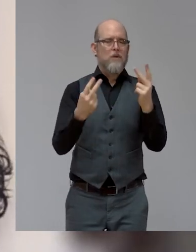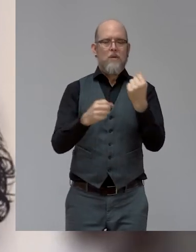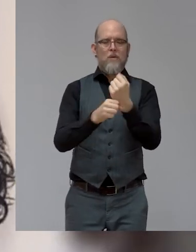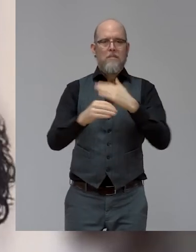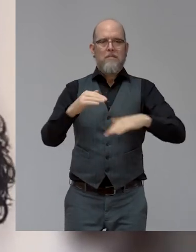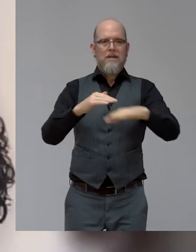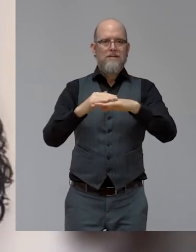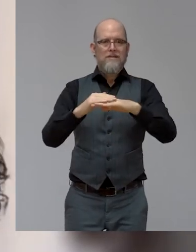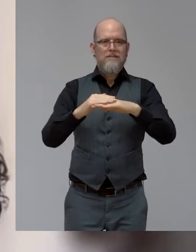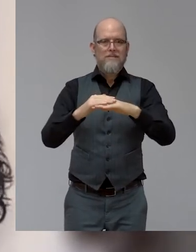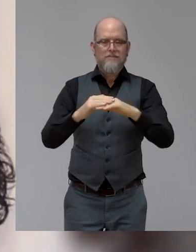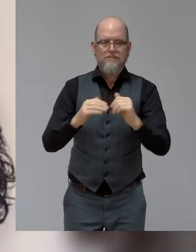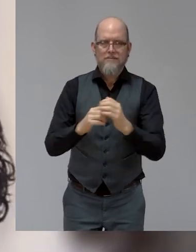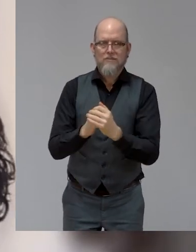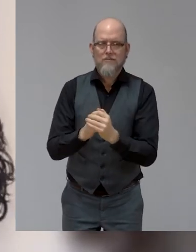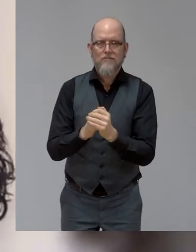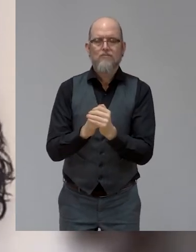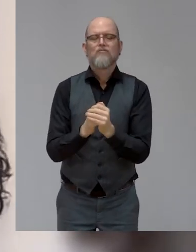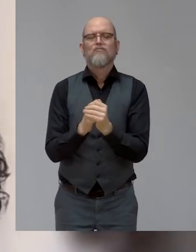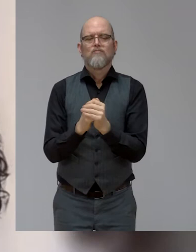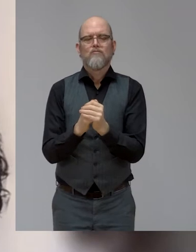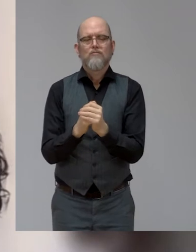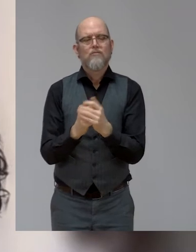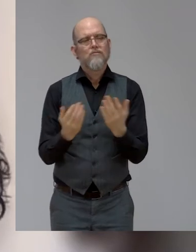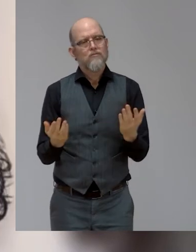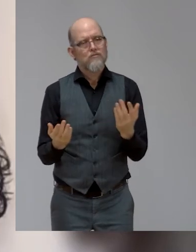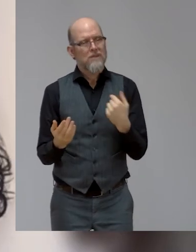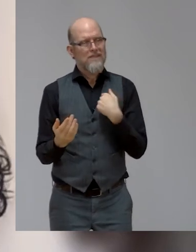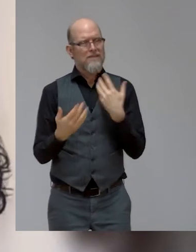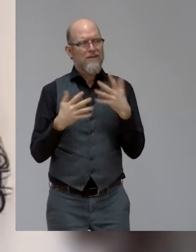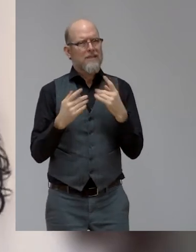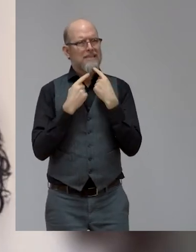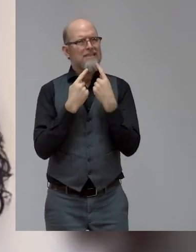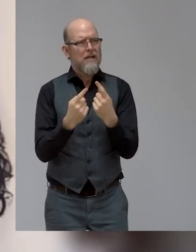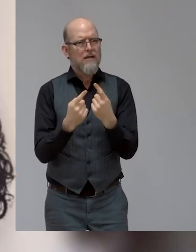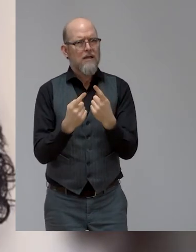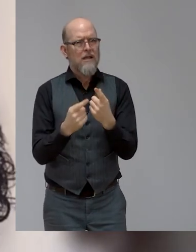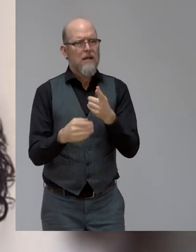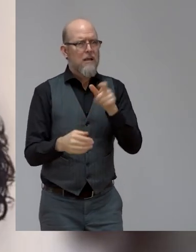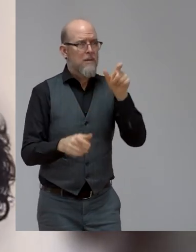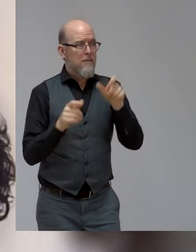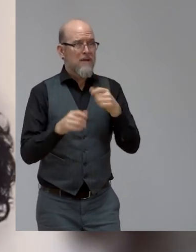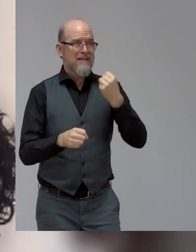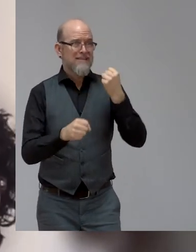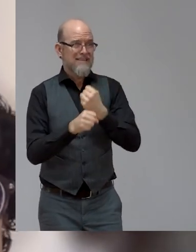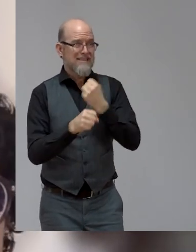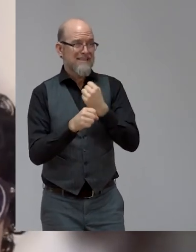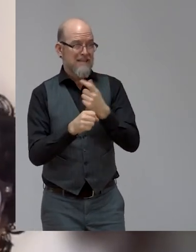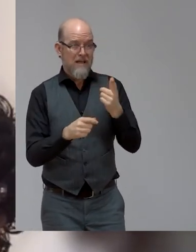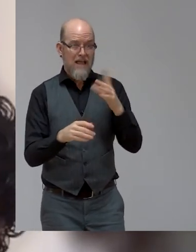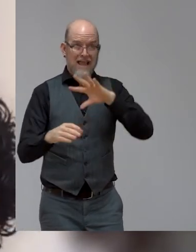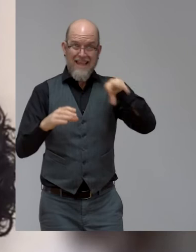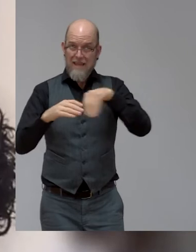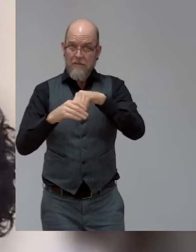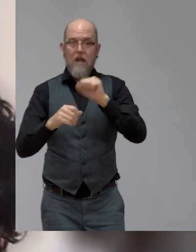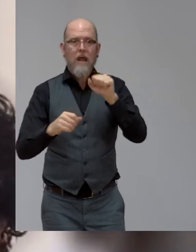test technological solutions that enhance the performance of people with disabilities in the labor market.